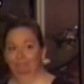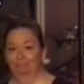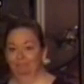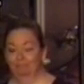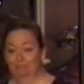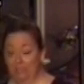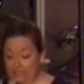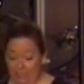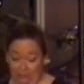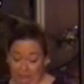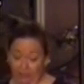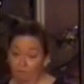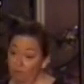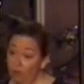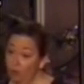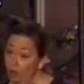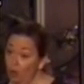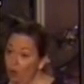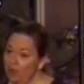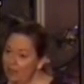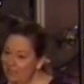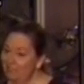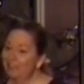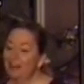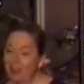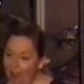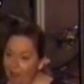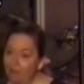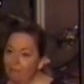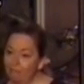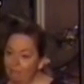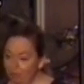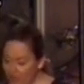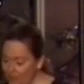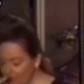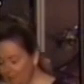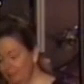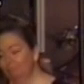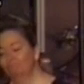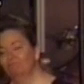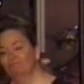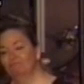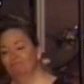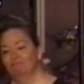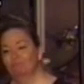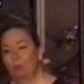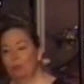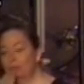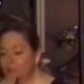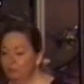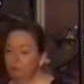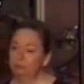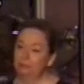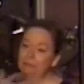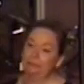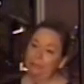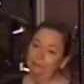But it says right here, the fear of the Lord leads to life so that one may sleep satisfied and untouched by evil.